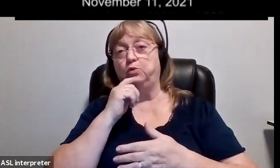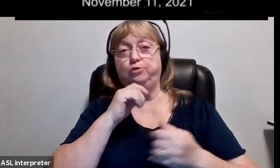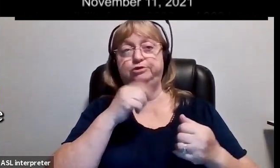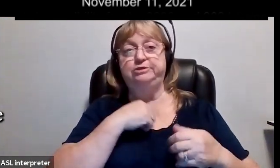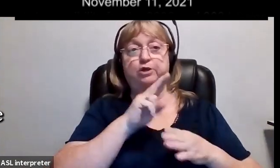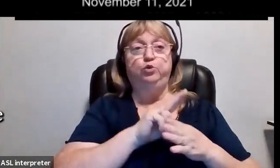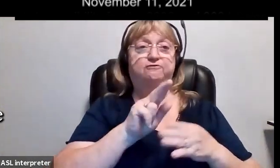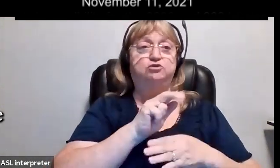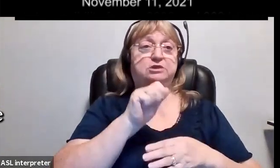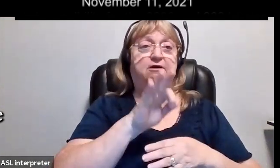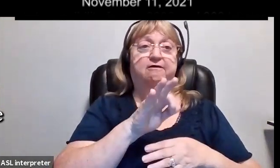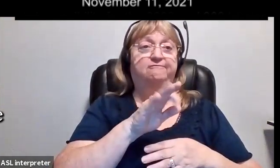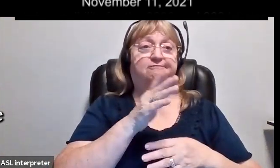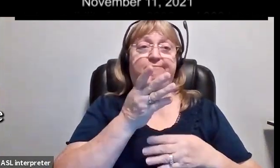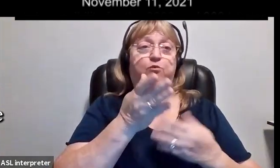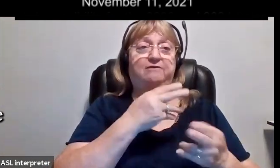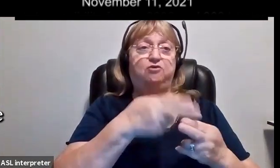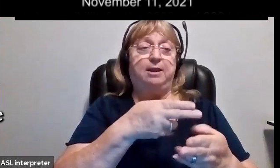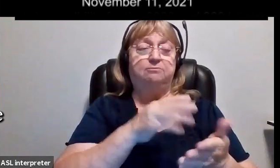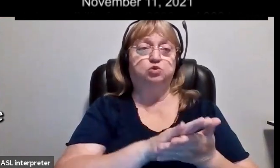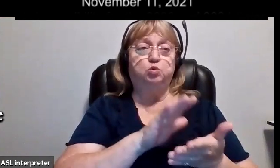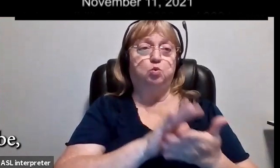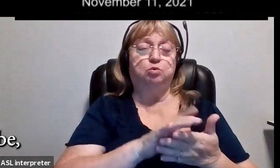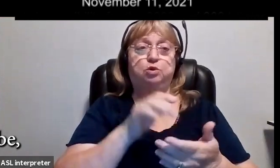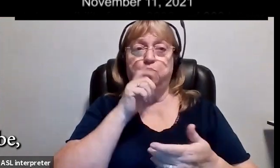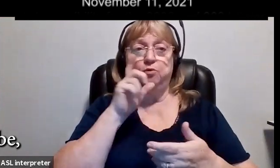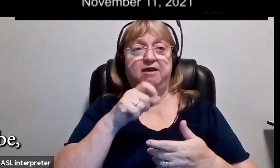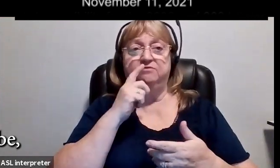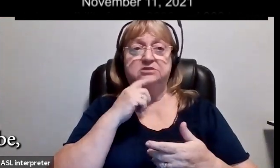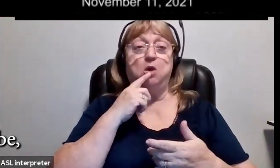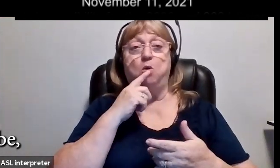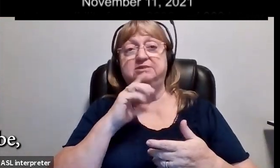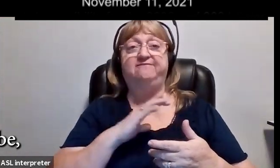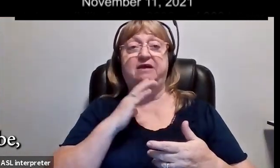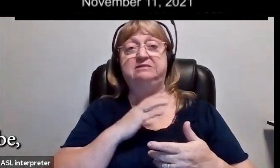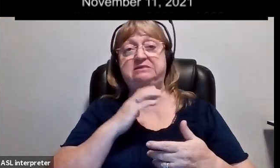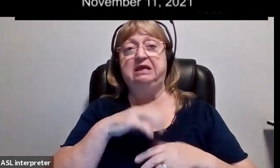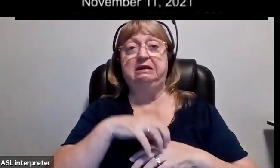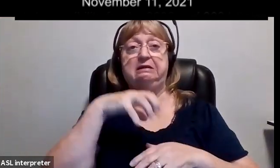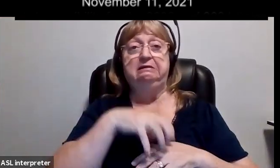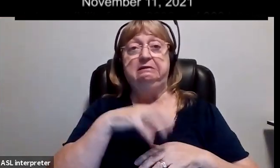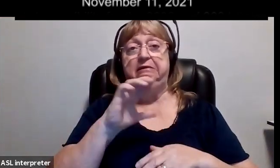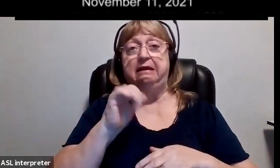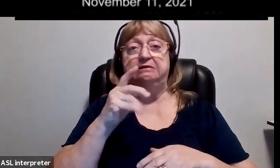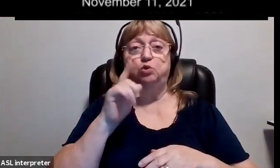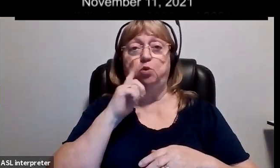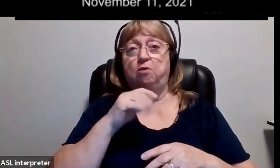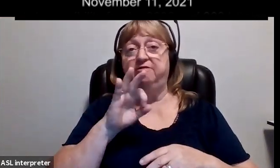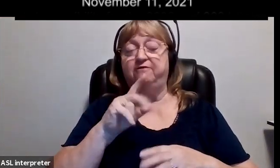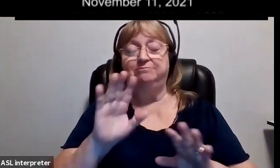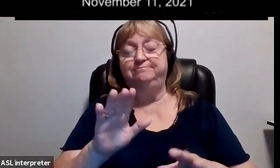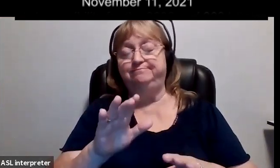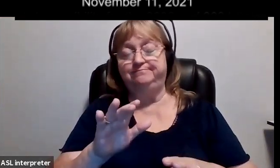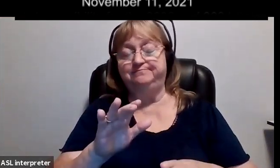XYZ logo. You don't have to describe all the fancy castle or the font or whatever it happens to be. Keep